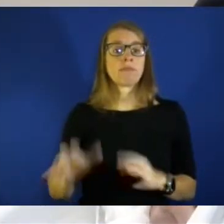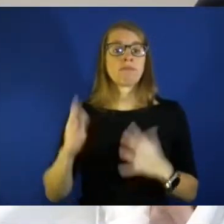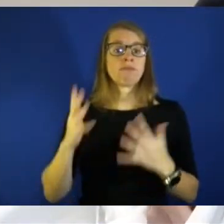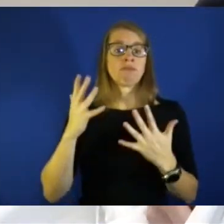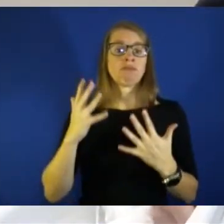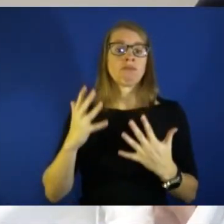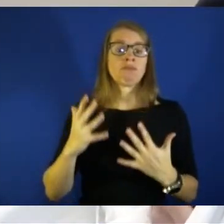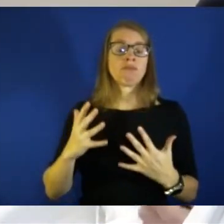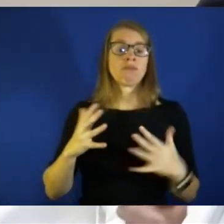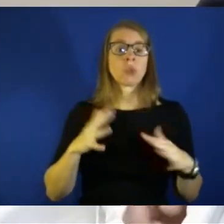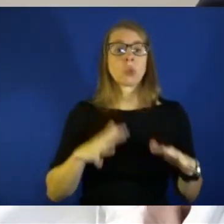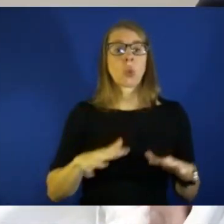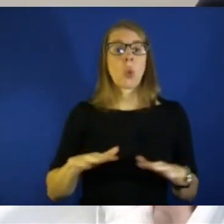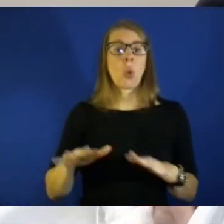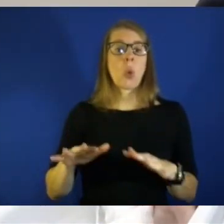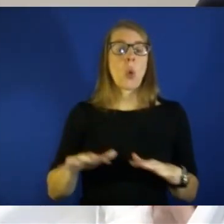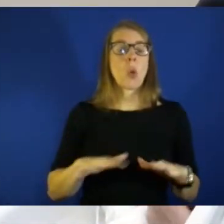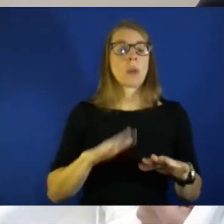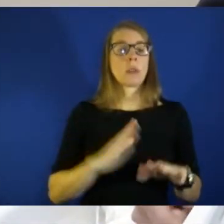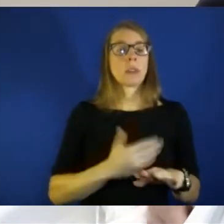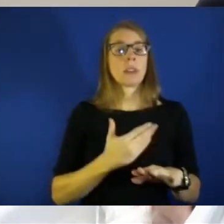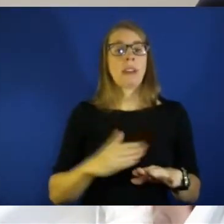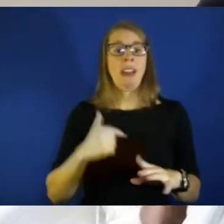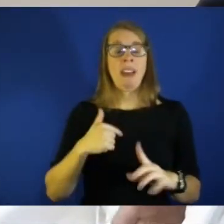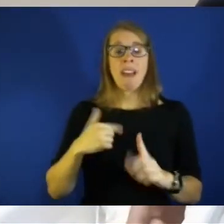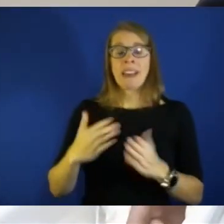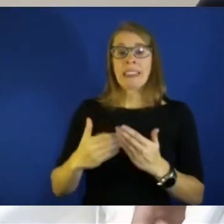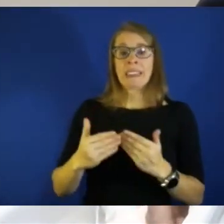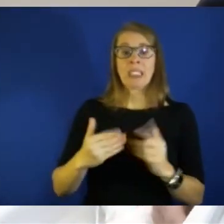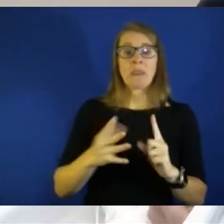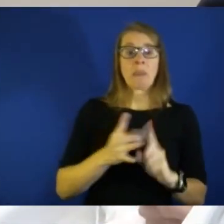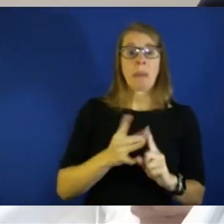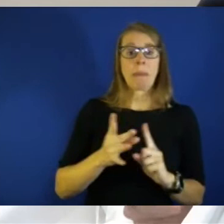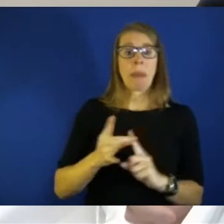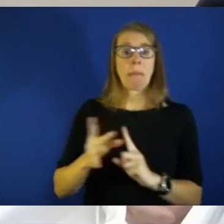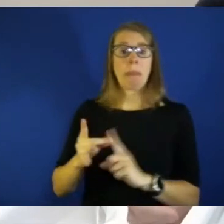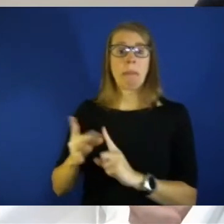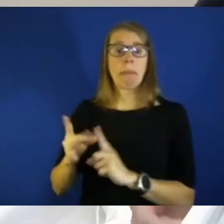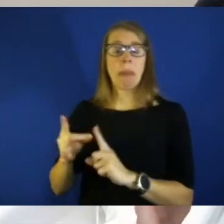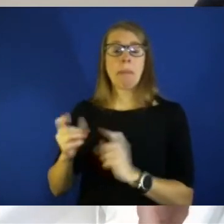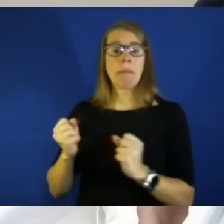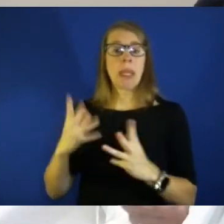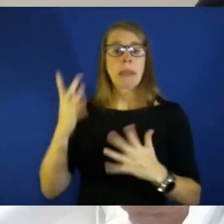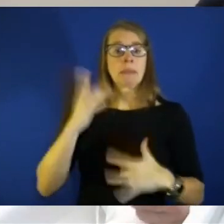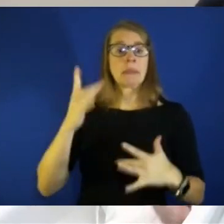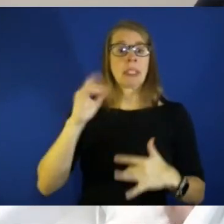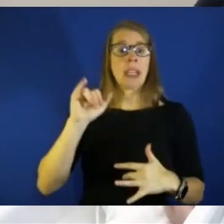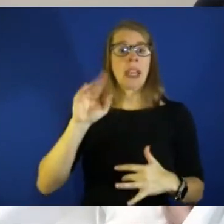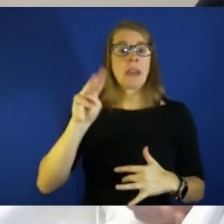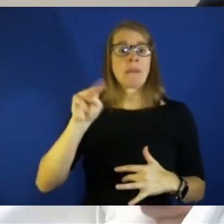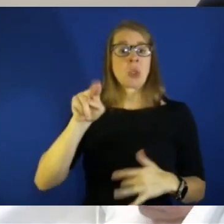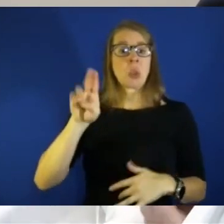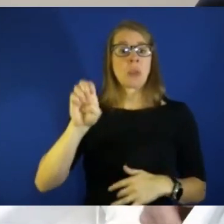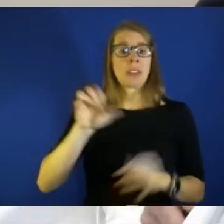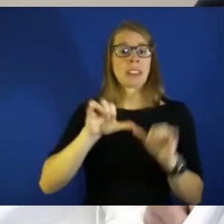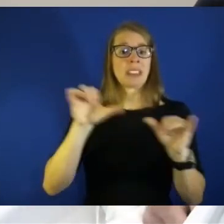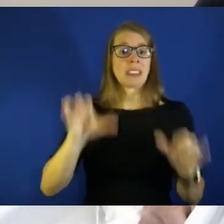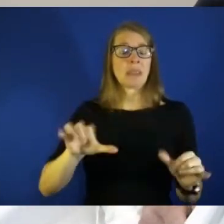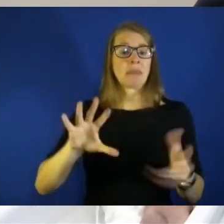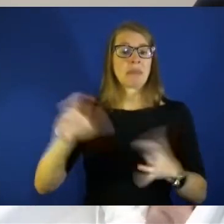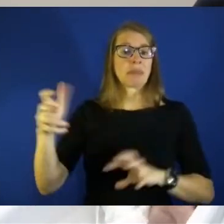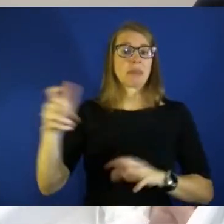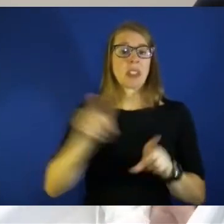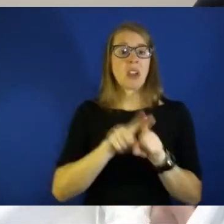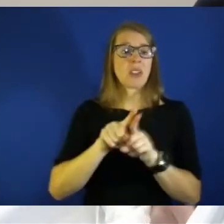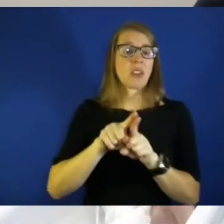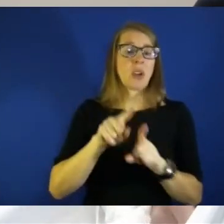I'm susceptible to a lot of things. I have no immune system, my liver problems, and also diabetes. With all